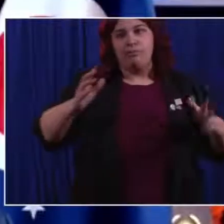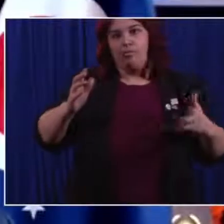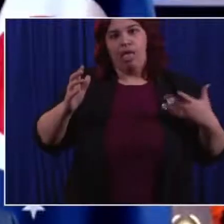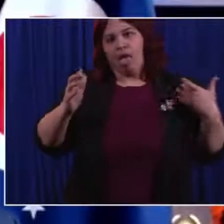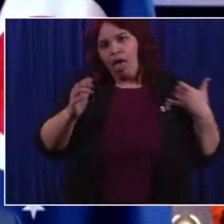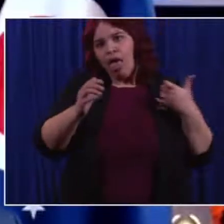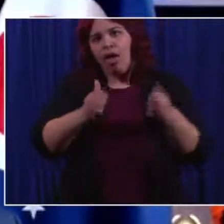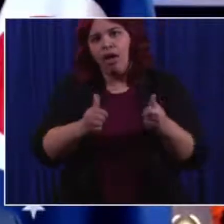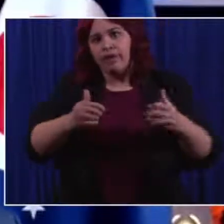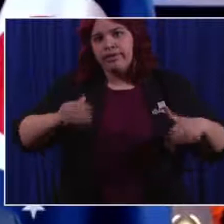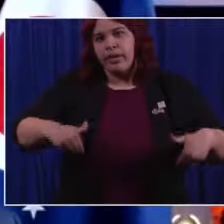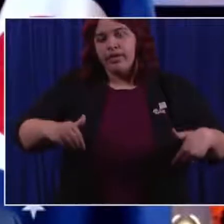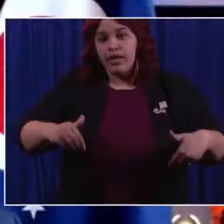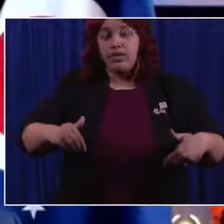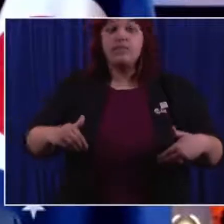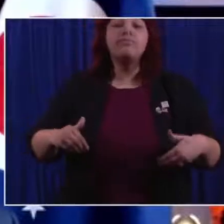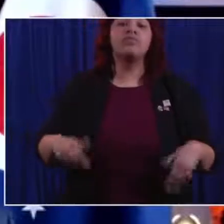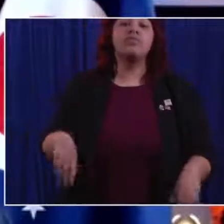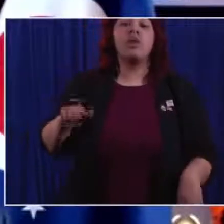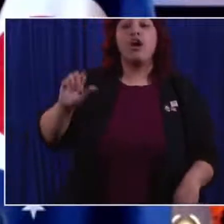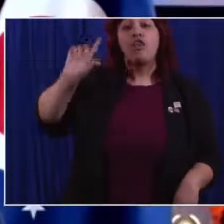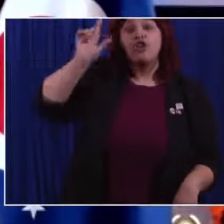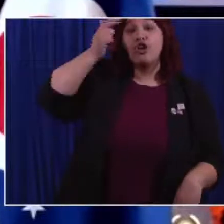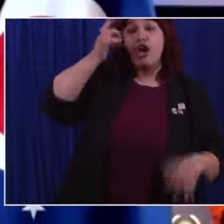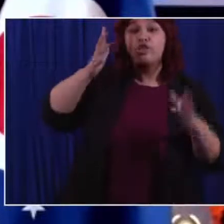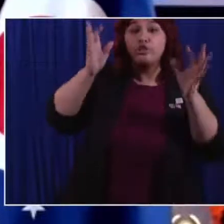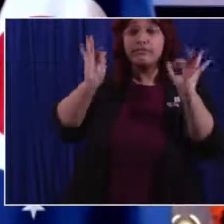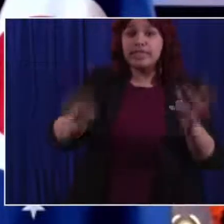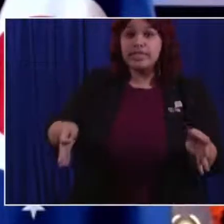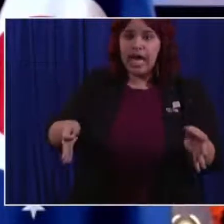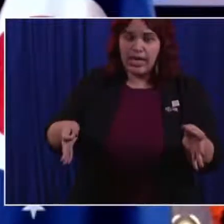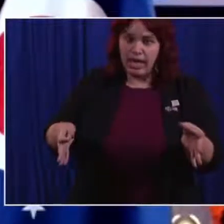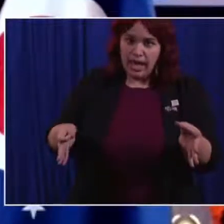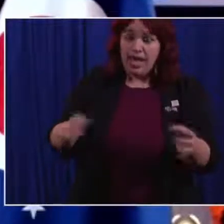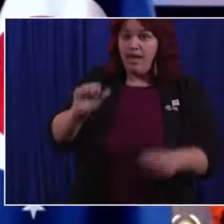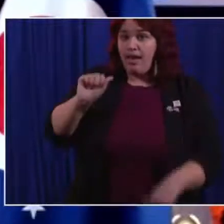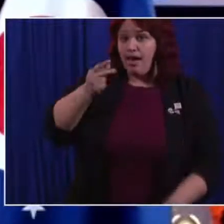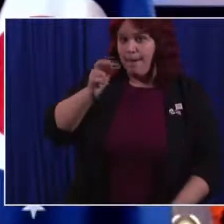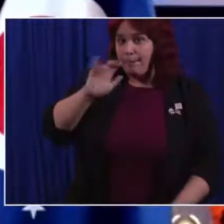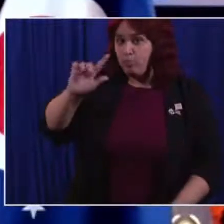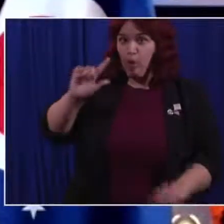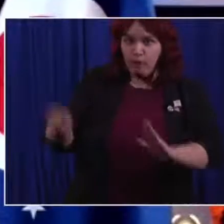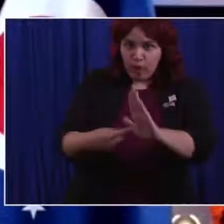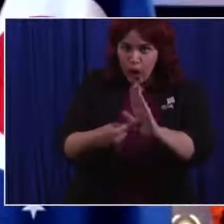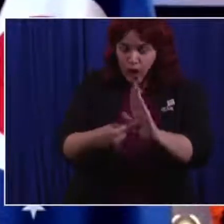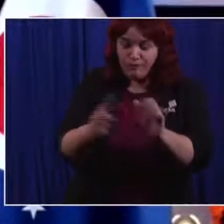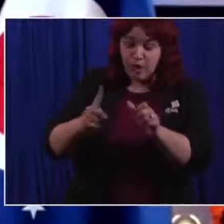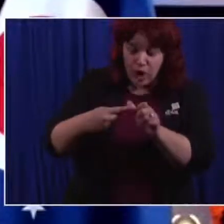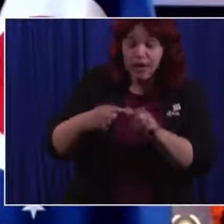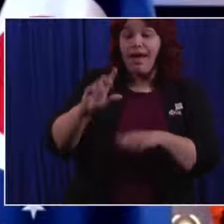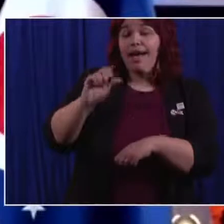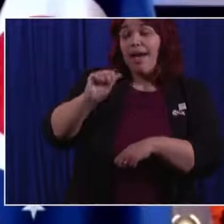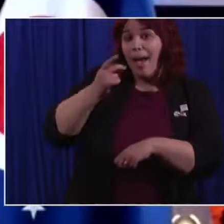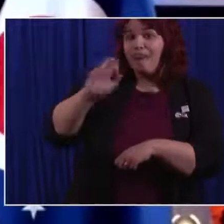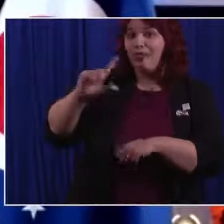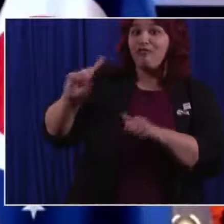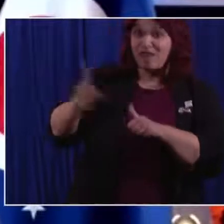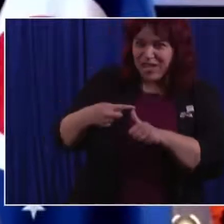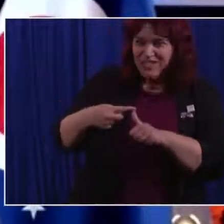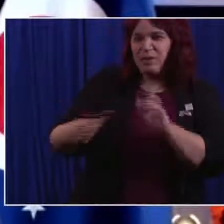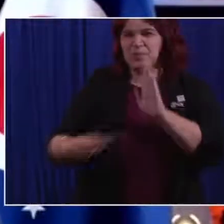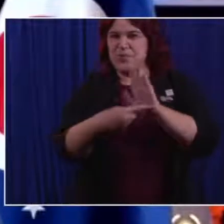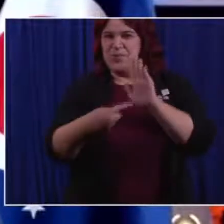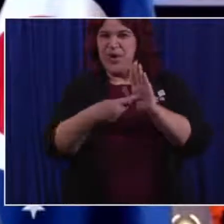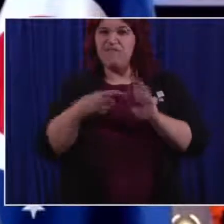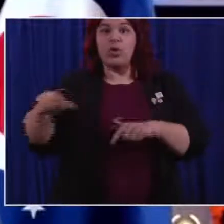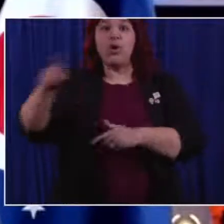respond to learning loss from their students and how they can help catch them up. And we've put money